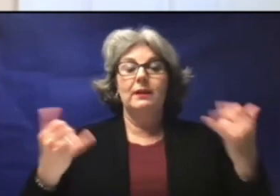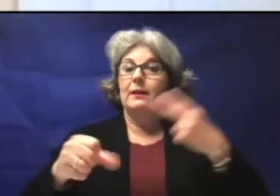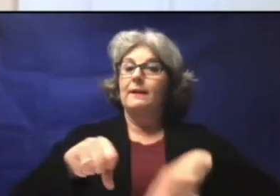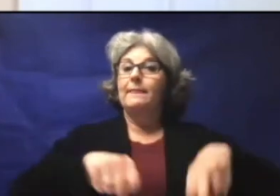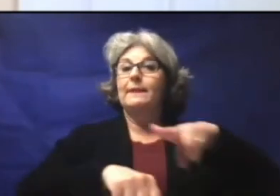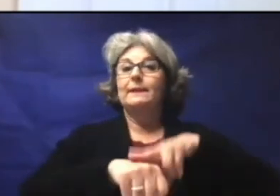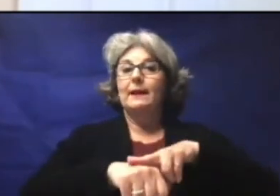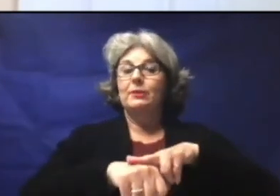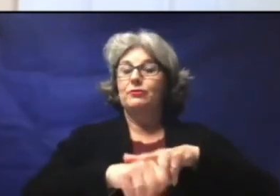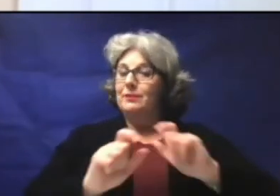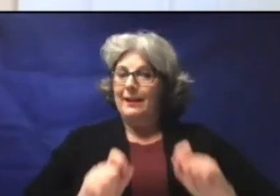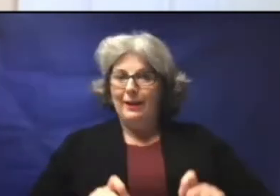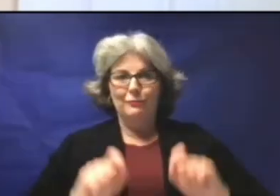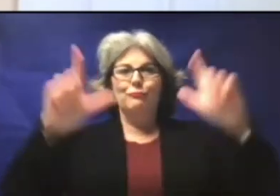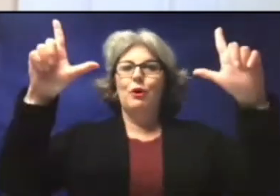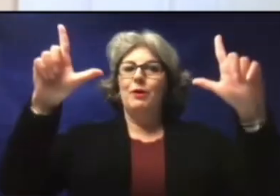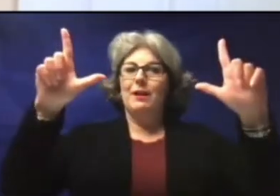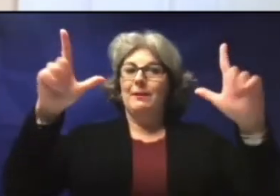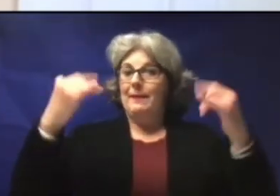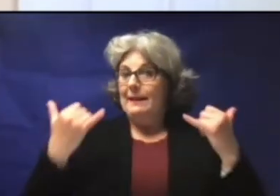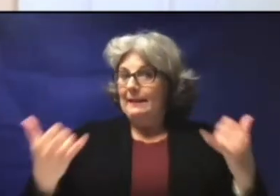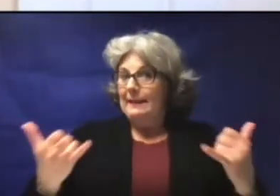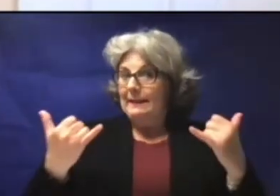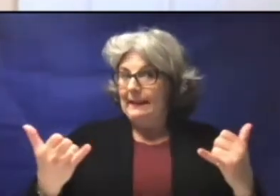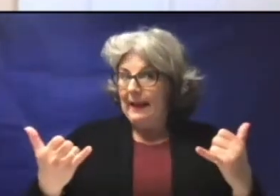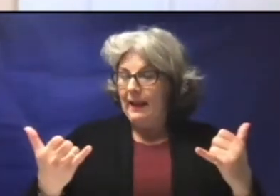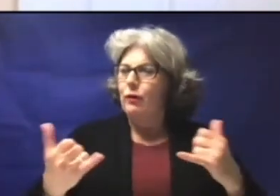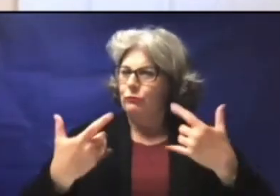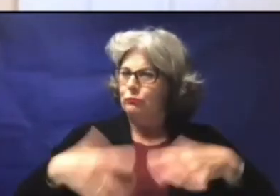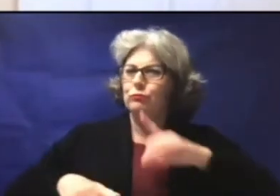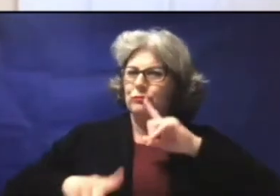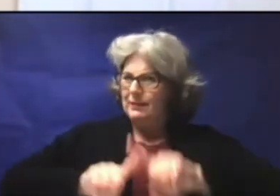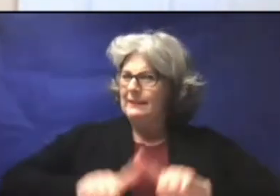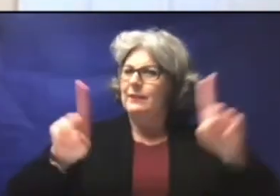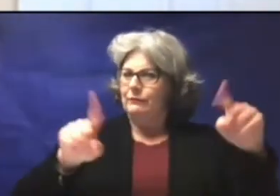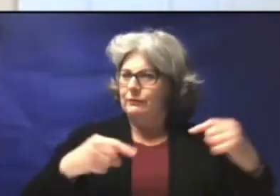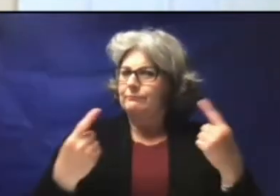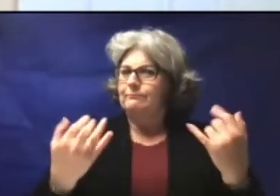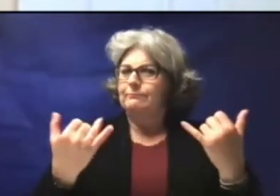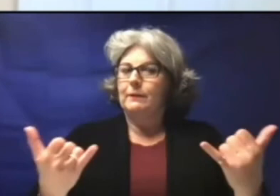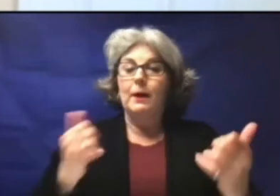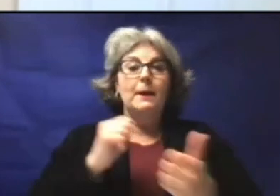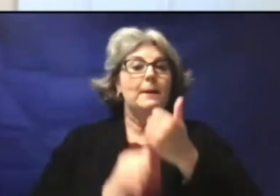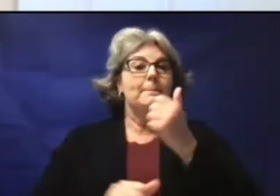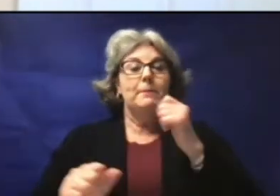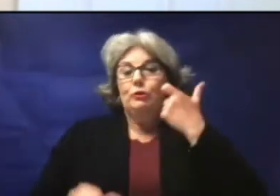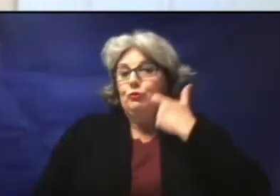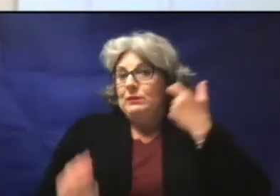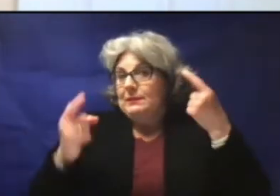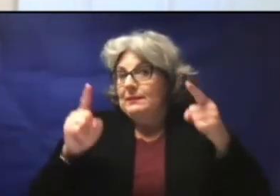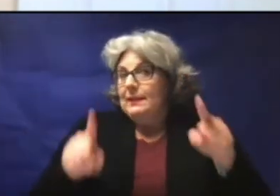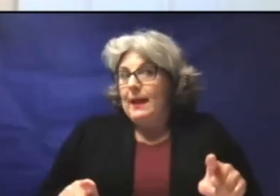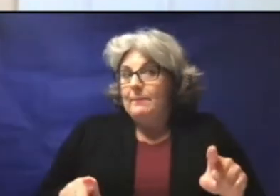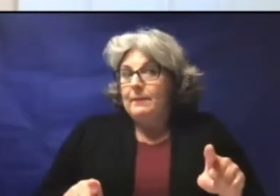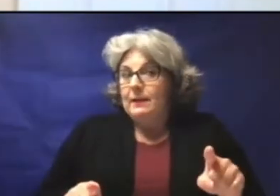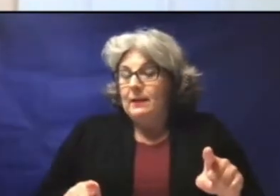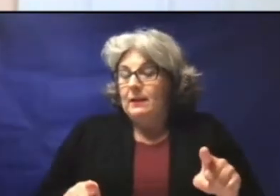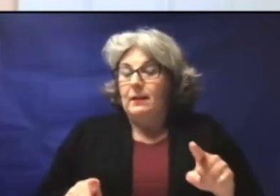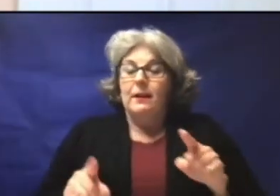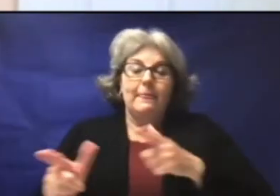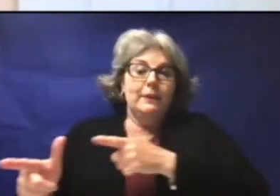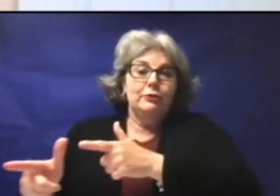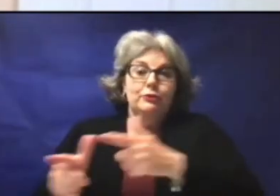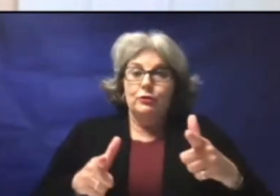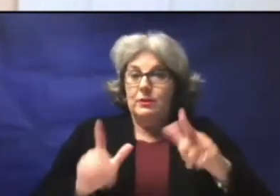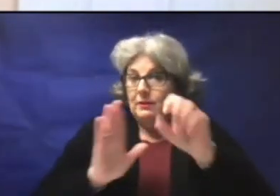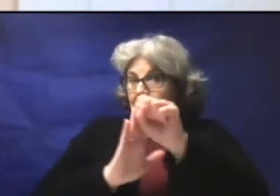has woken up to this issue, and what a difference it's made. Most recently, immediately after the shooting in